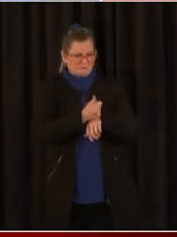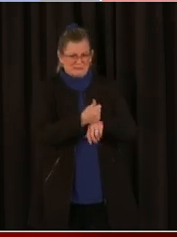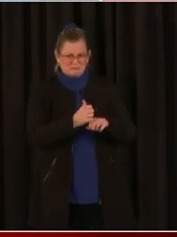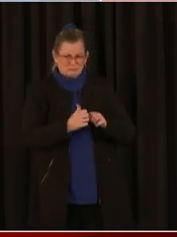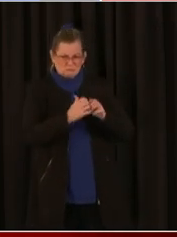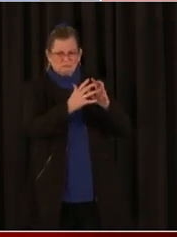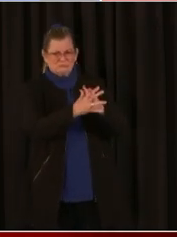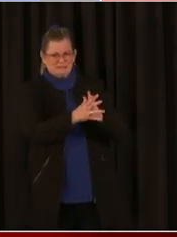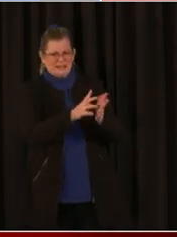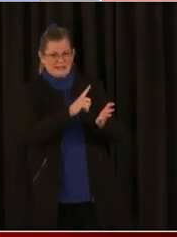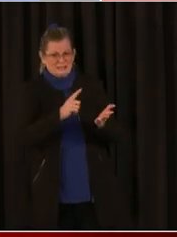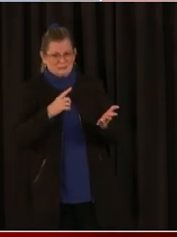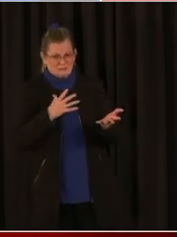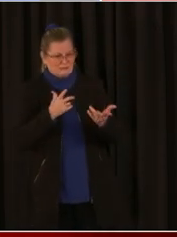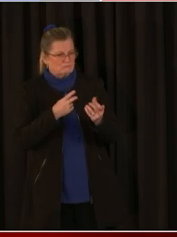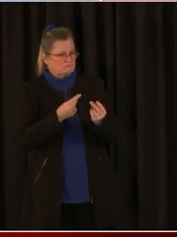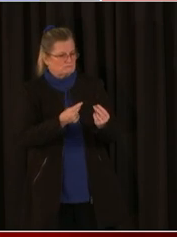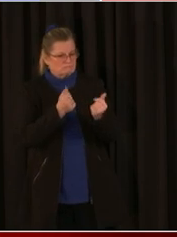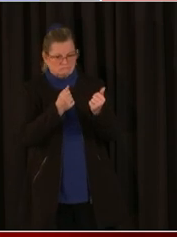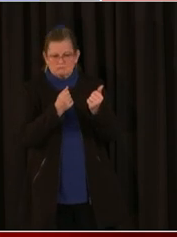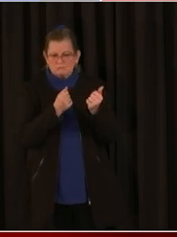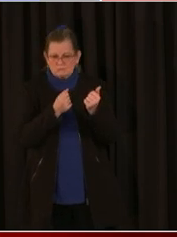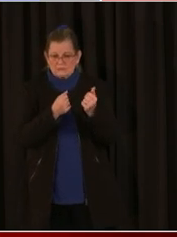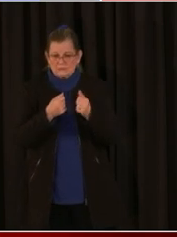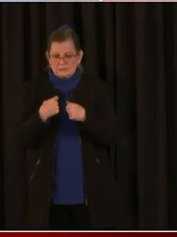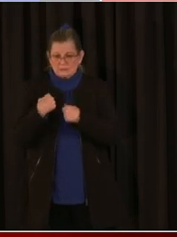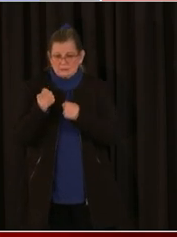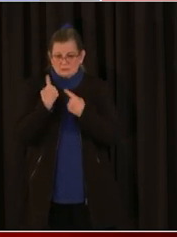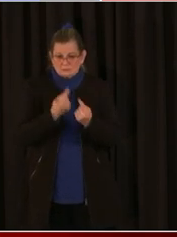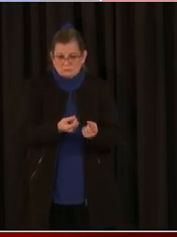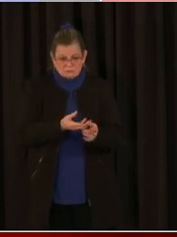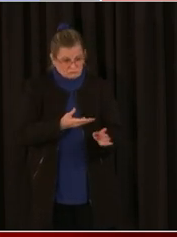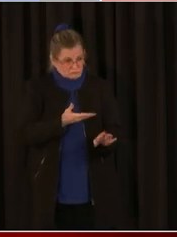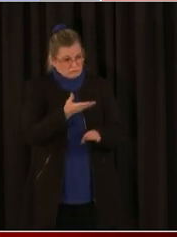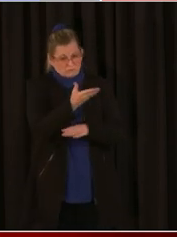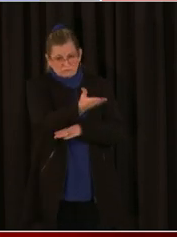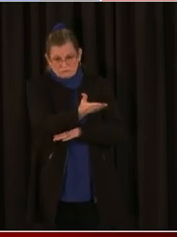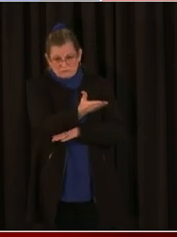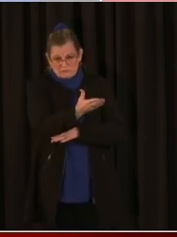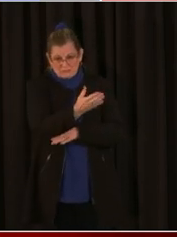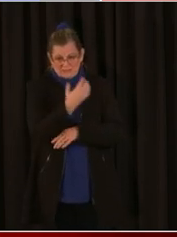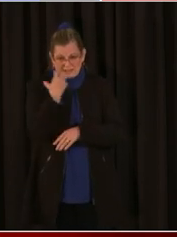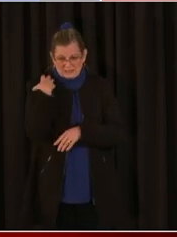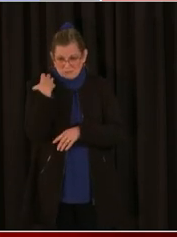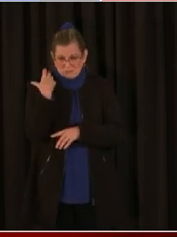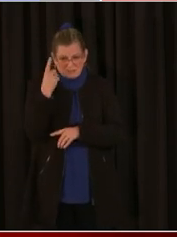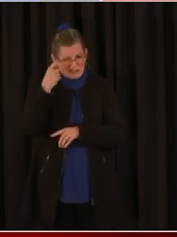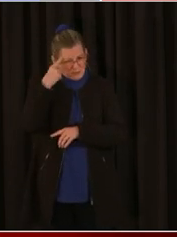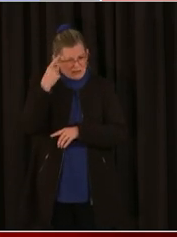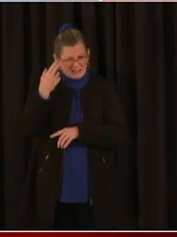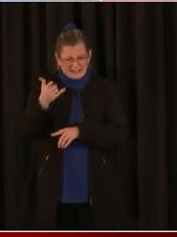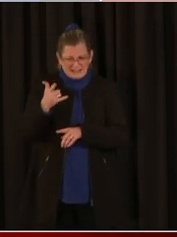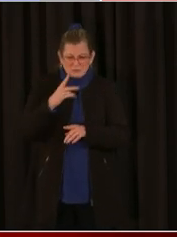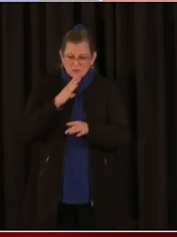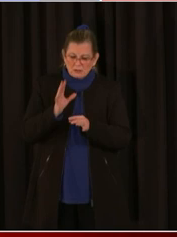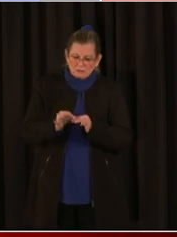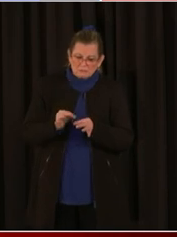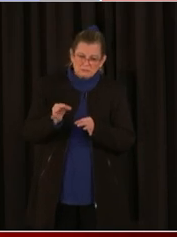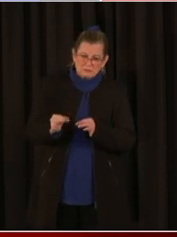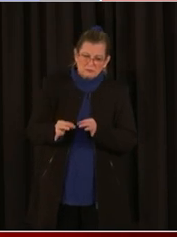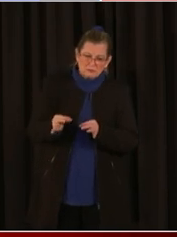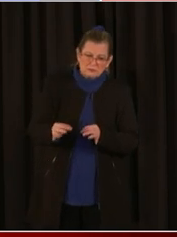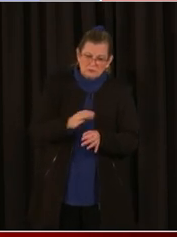legislation quickly, legislation that has been transmitted to the Hill, but because of the delay of the congressional review